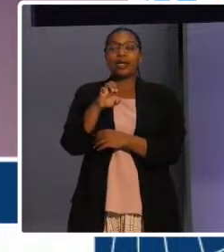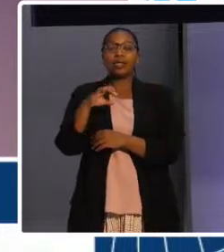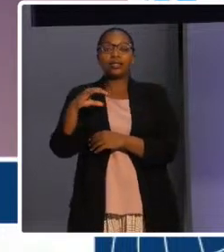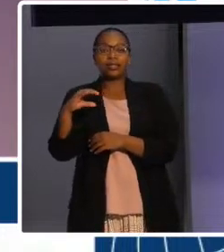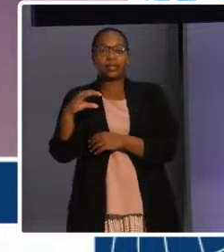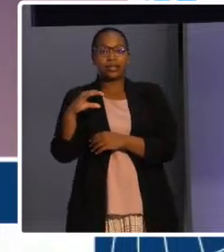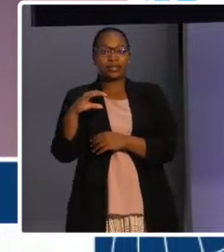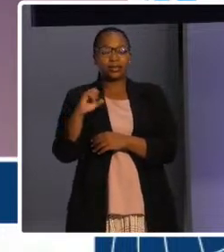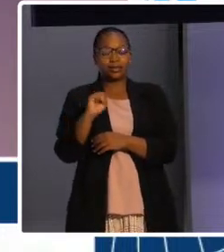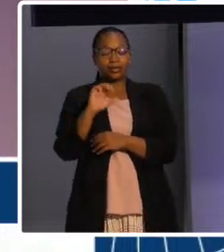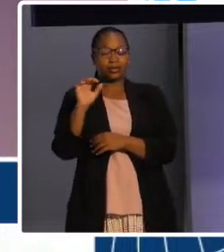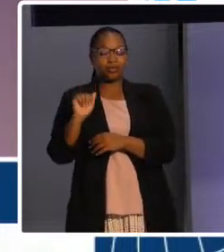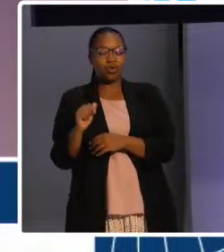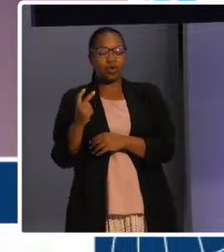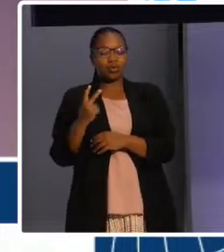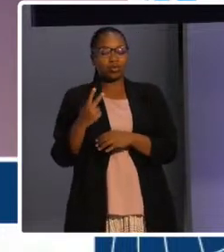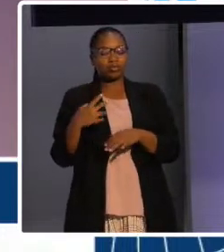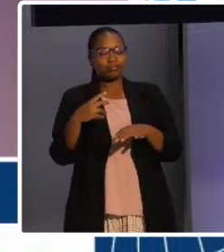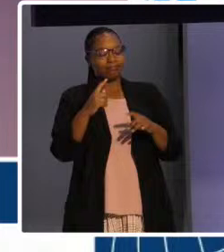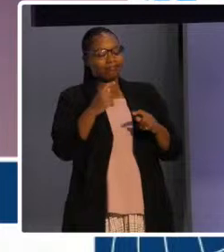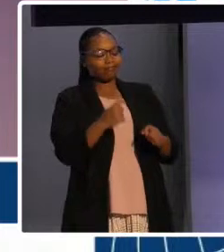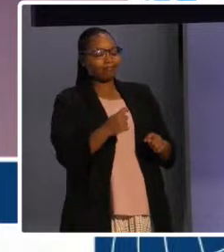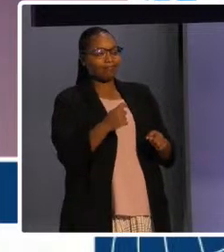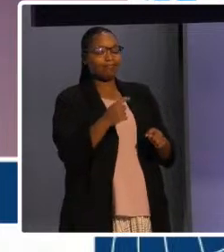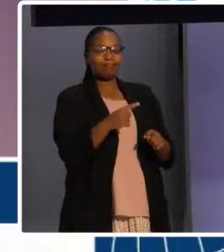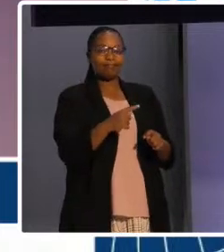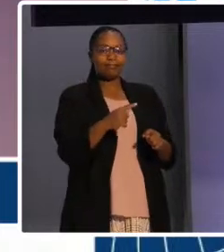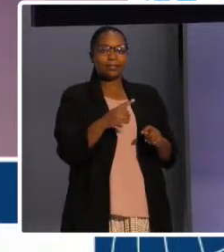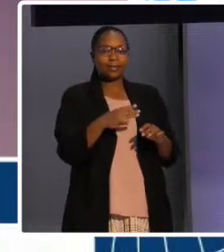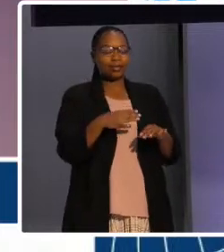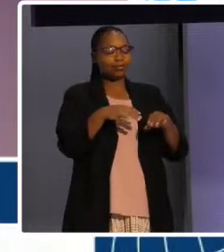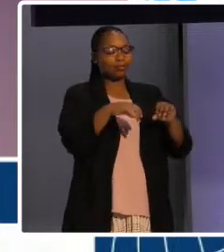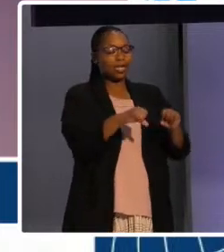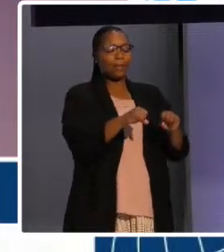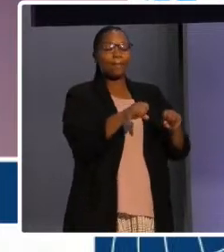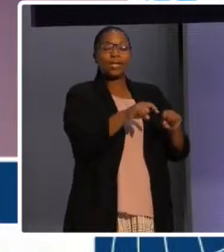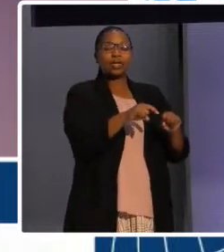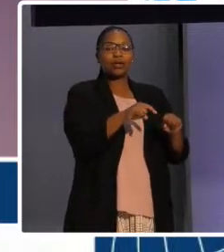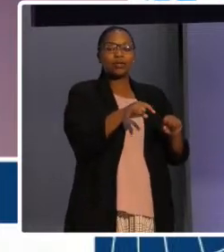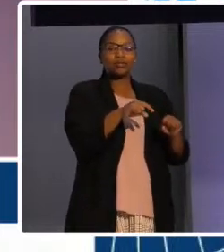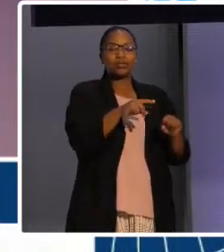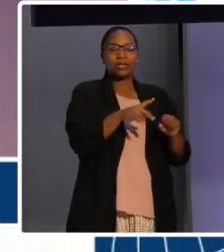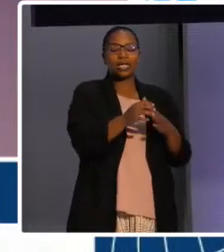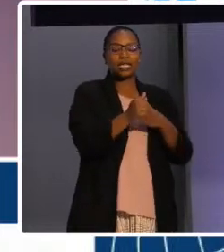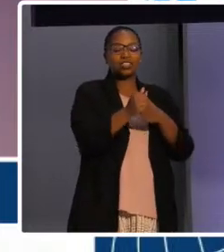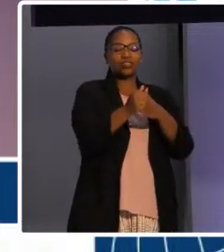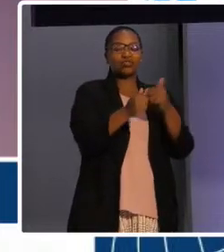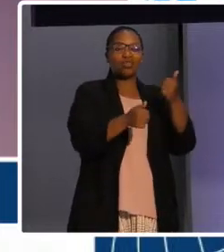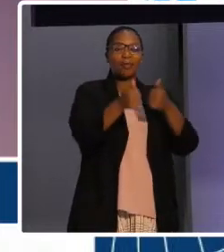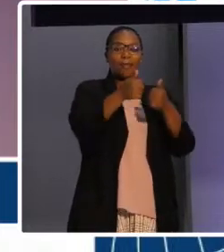leadership of EWEP at this General Assembly.